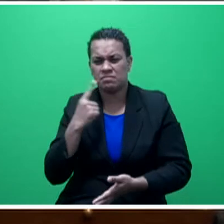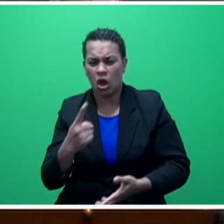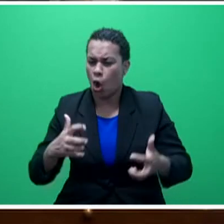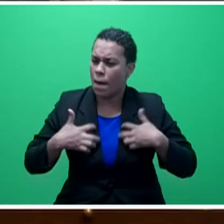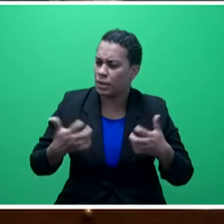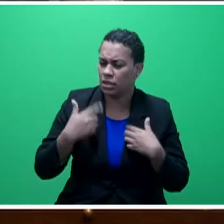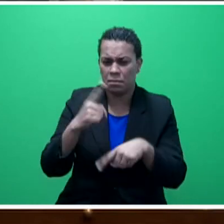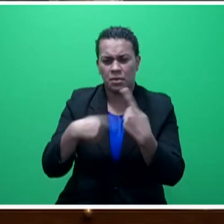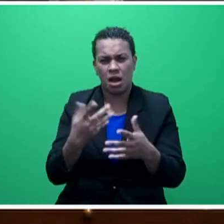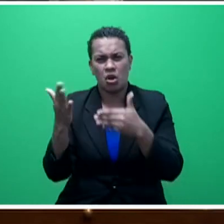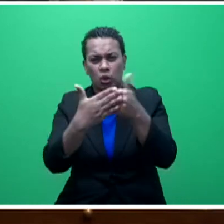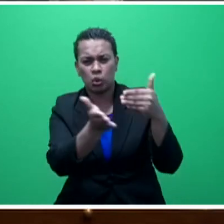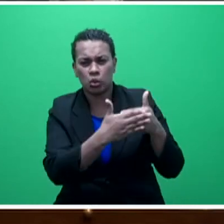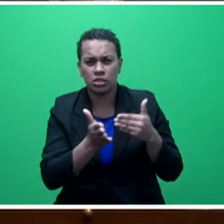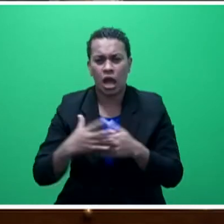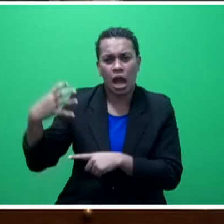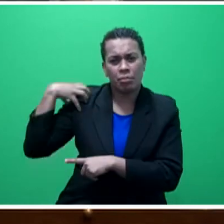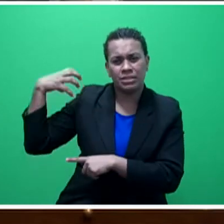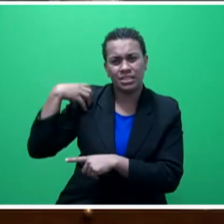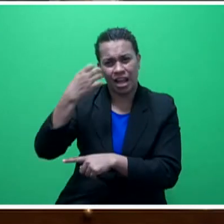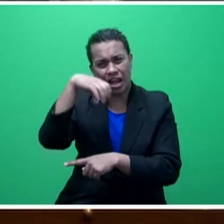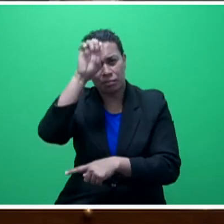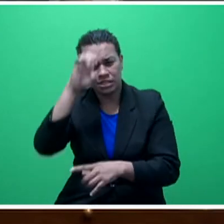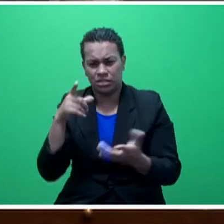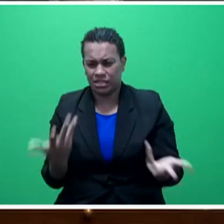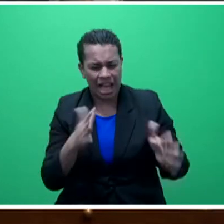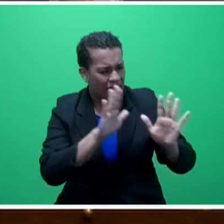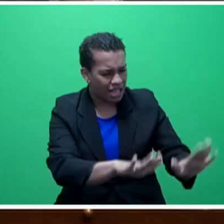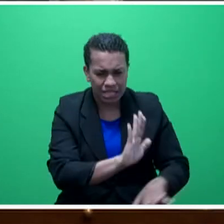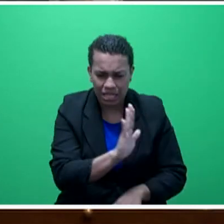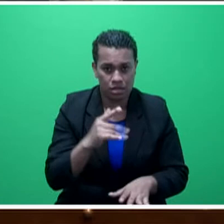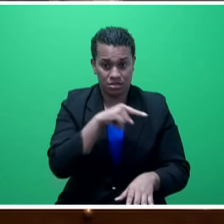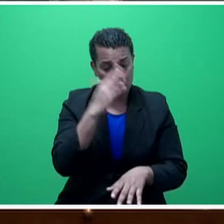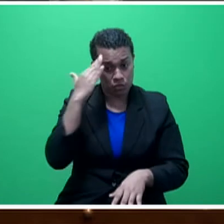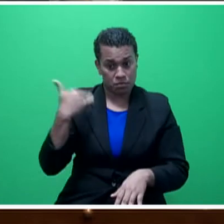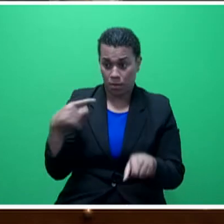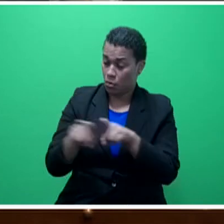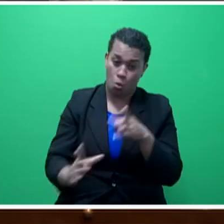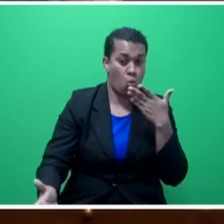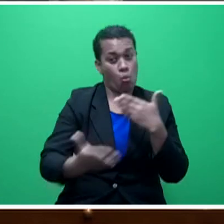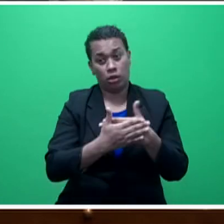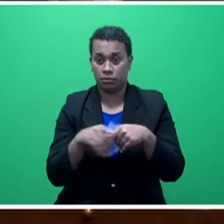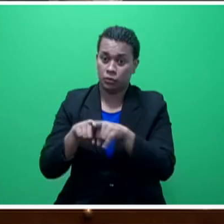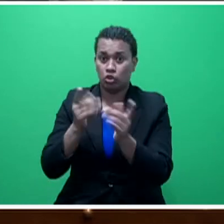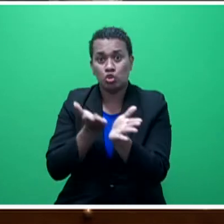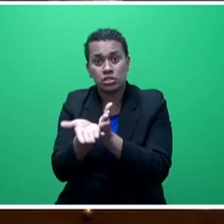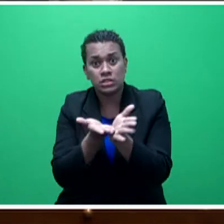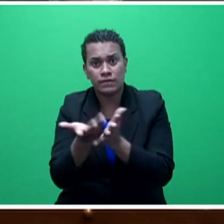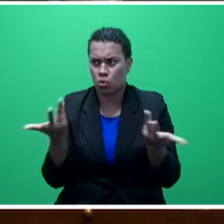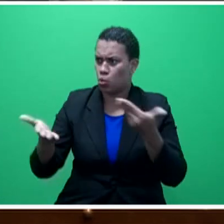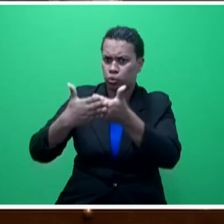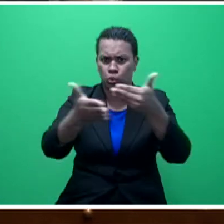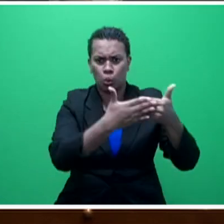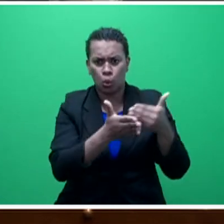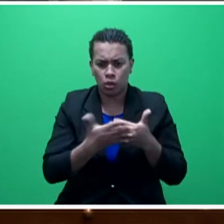them, closing down of embassies does not mean closing down of services. The services will